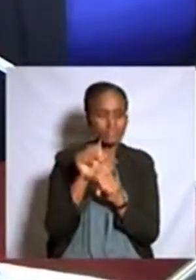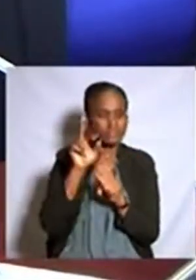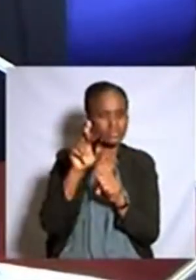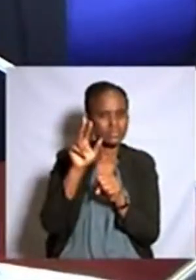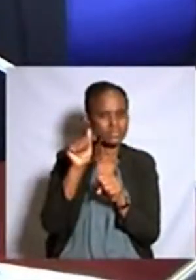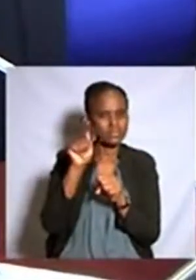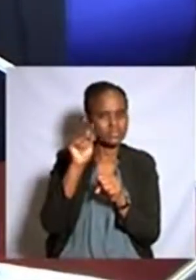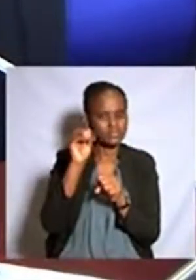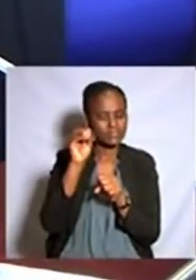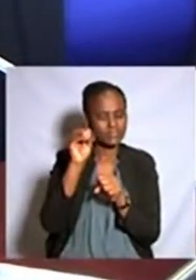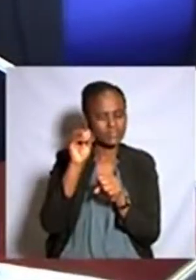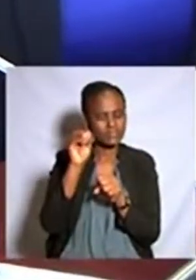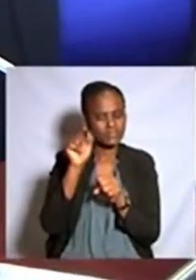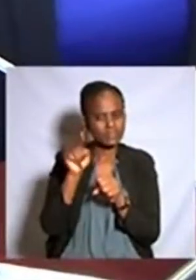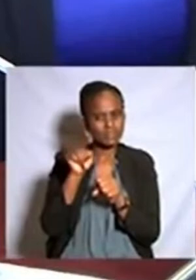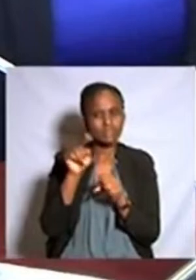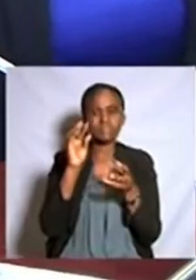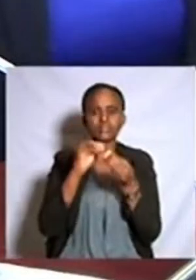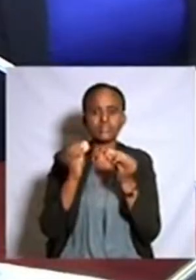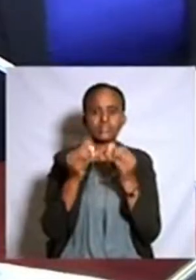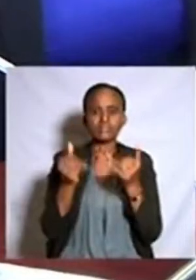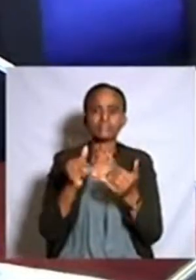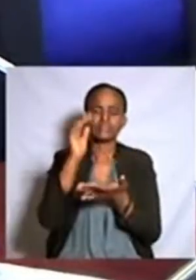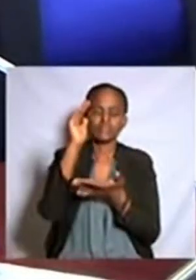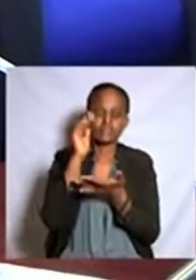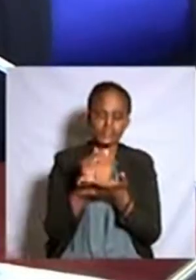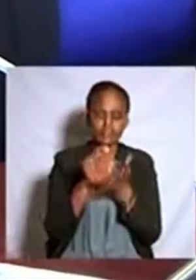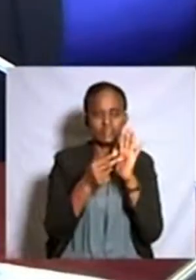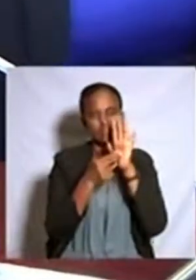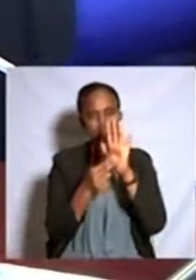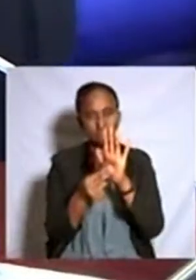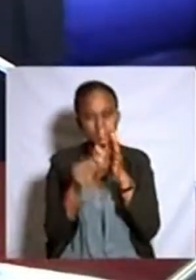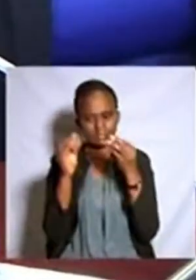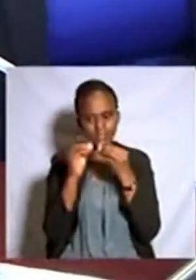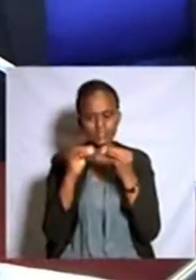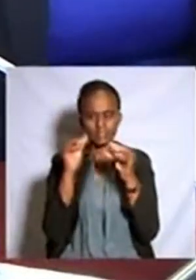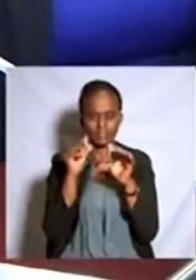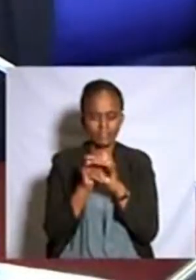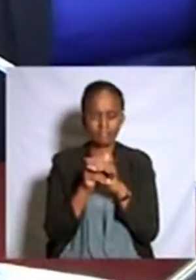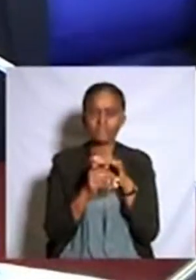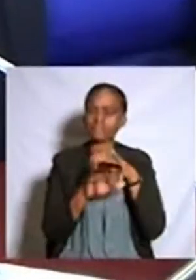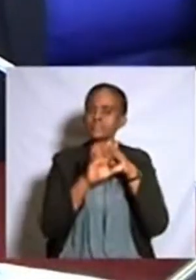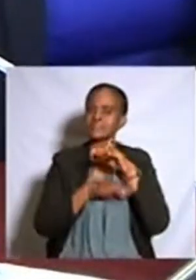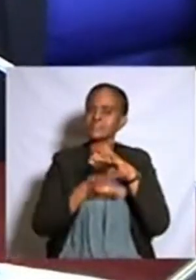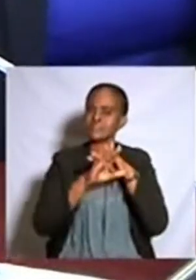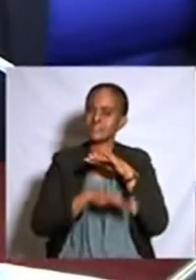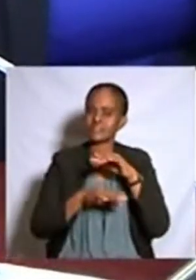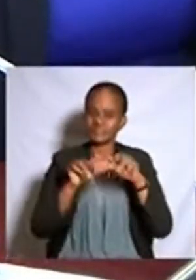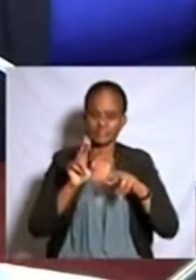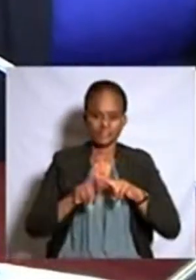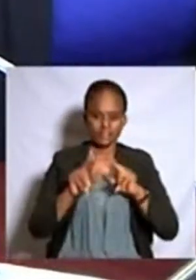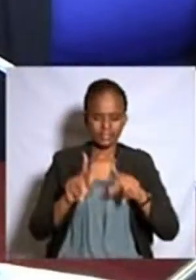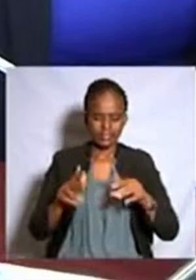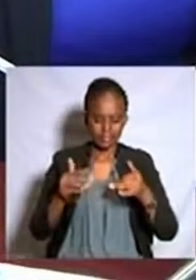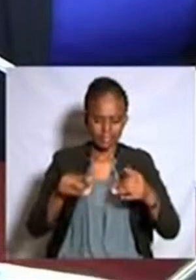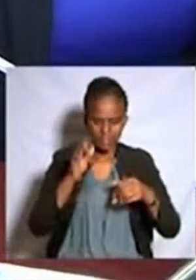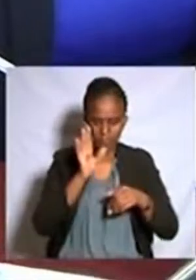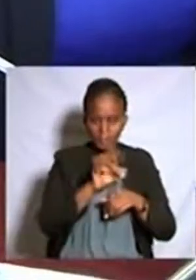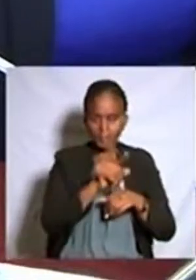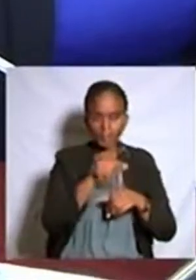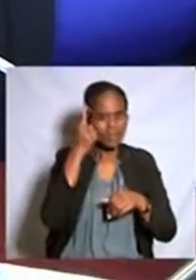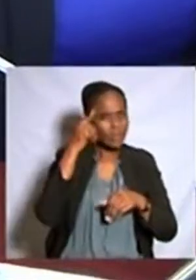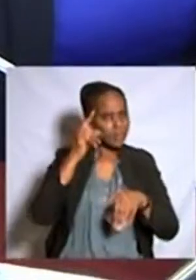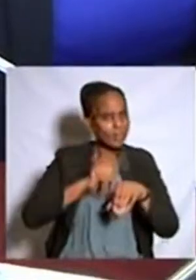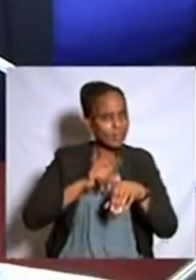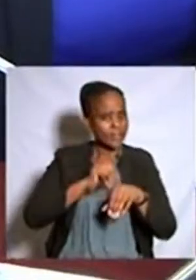has progressively, on average, reduced as shown in the trend below. Chair, the mortgages there for the